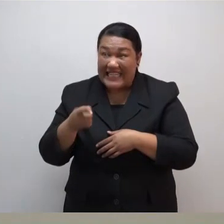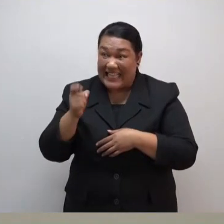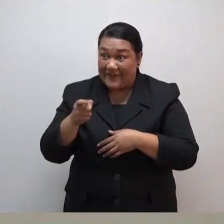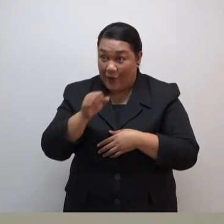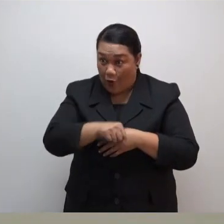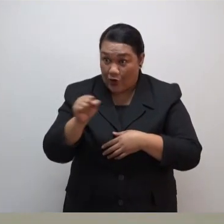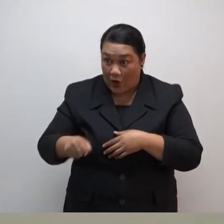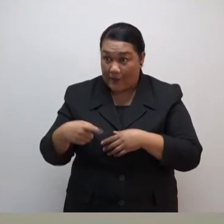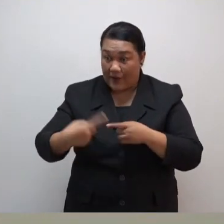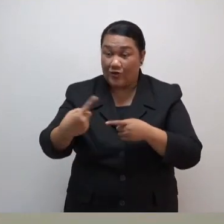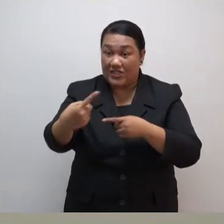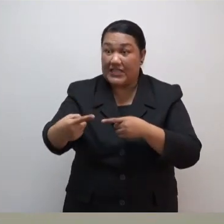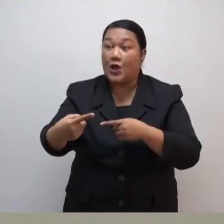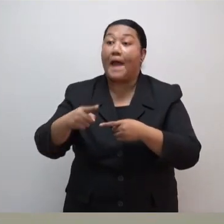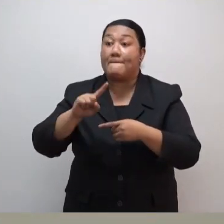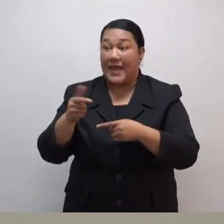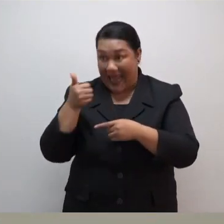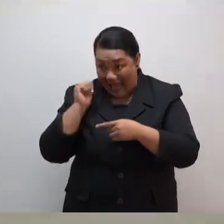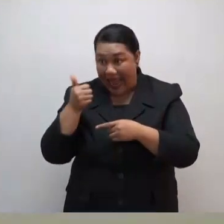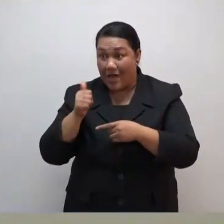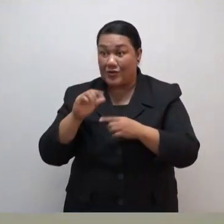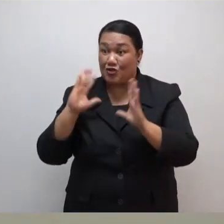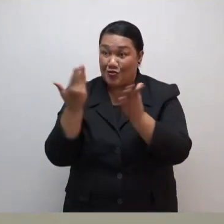don't qualify. Yep.